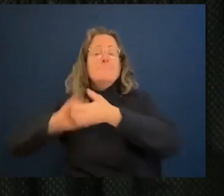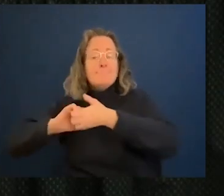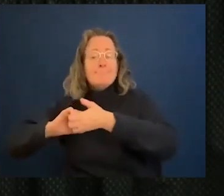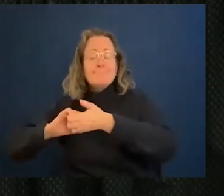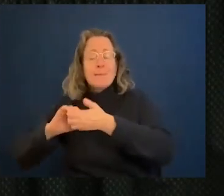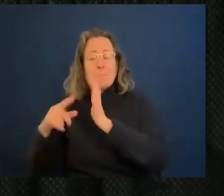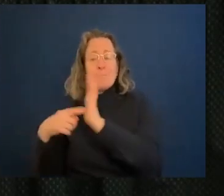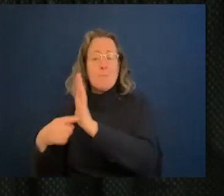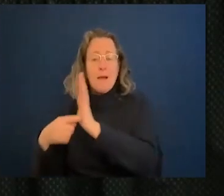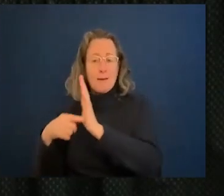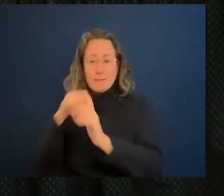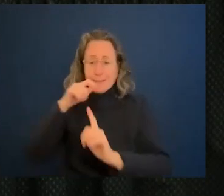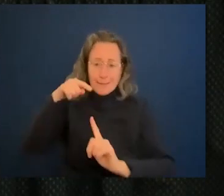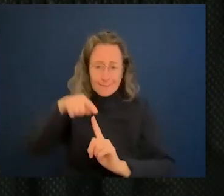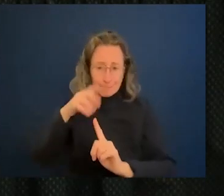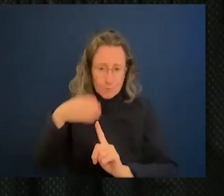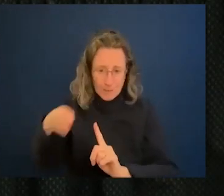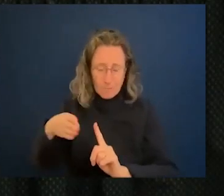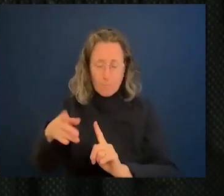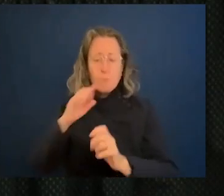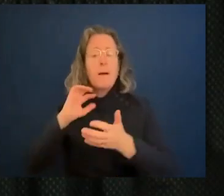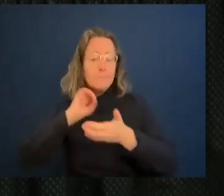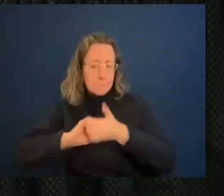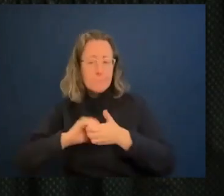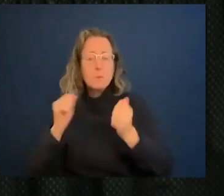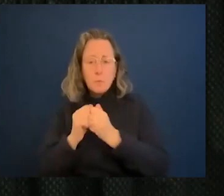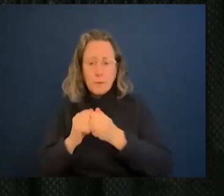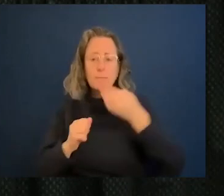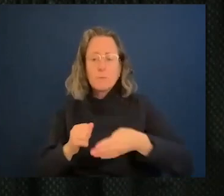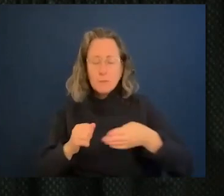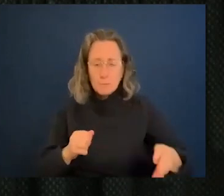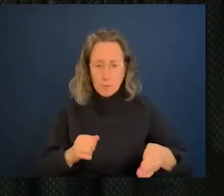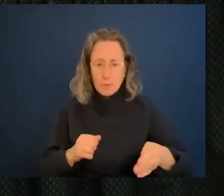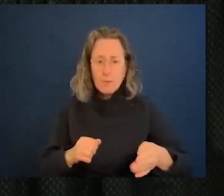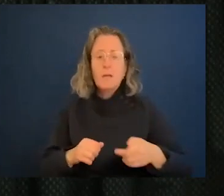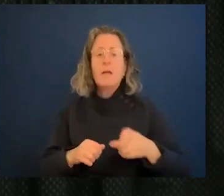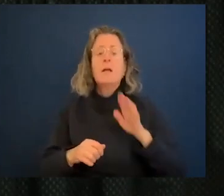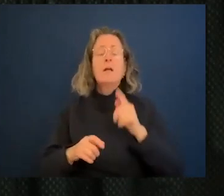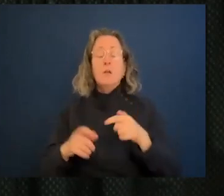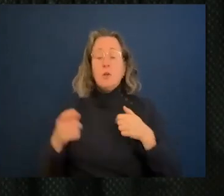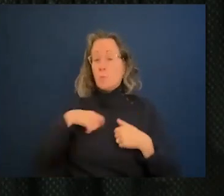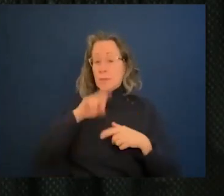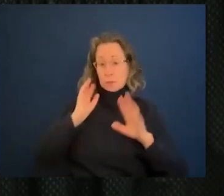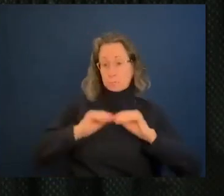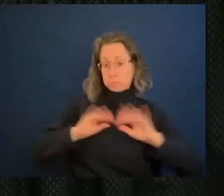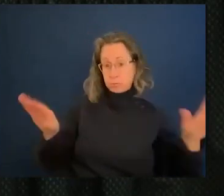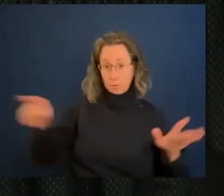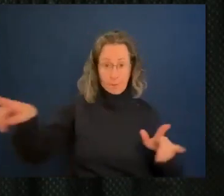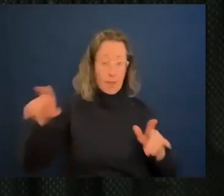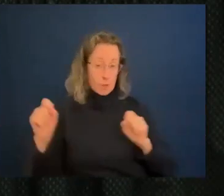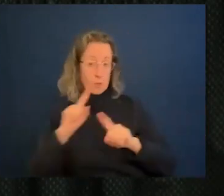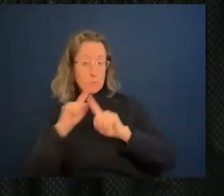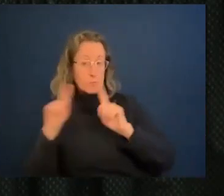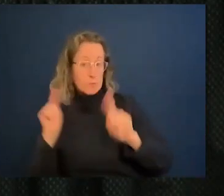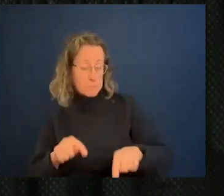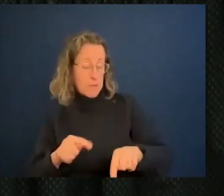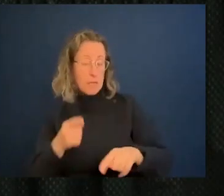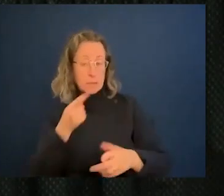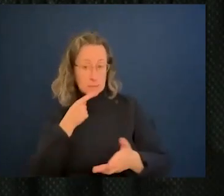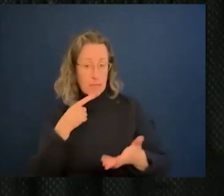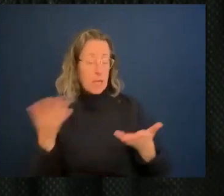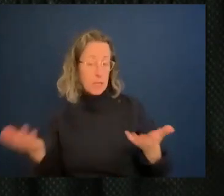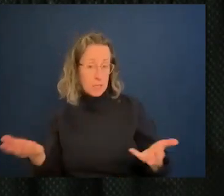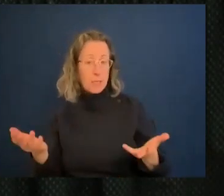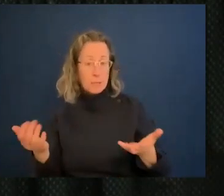um of 2022 and so in a response to a request for qualifications they could respond saying that they would con if they were to